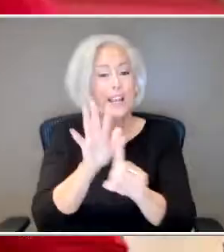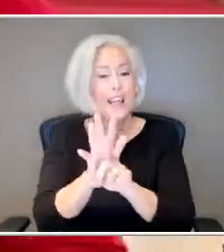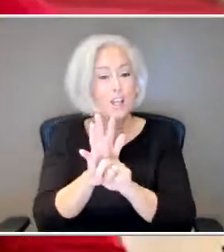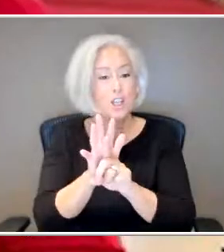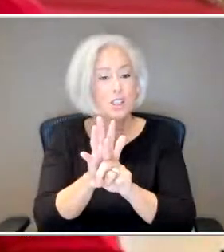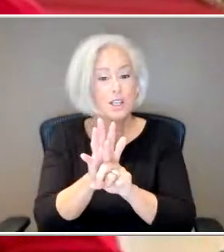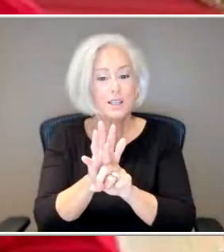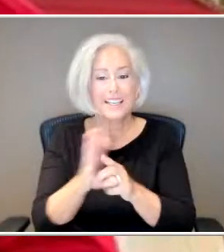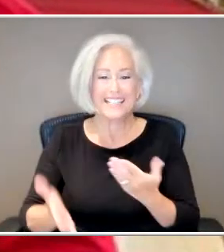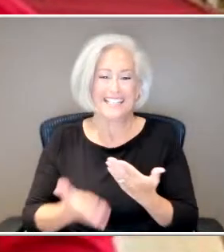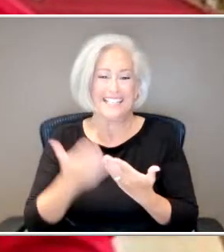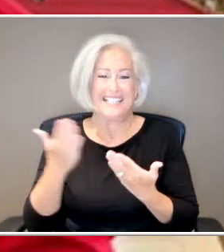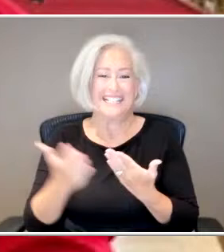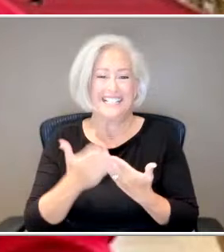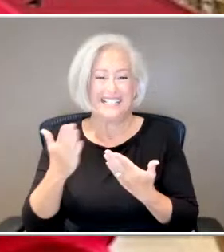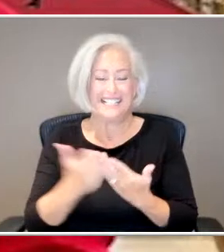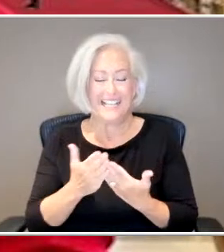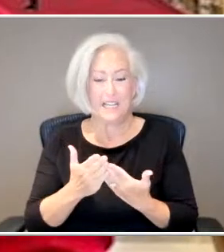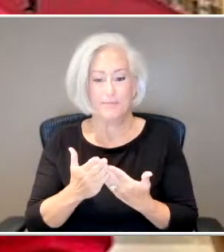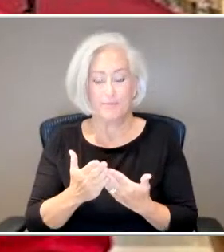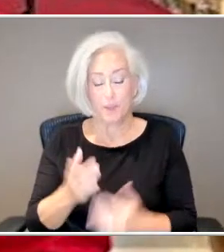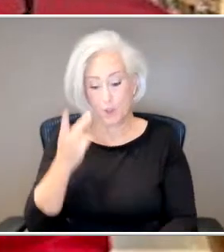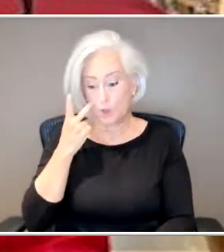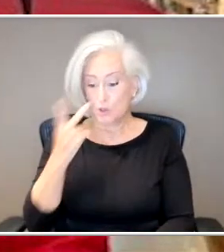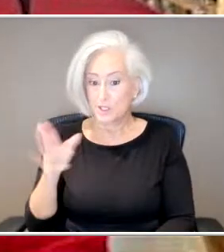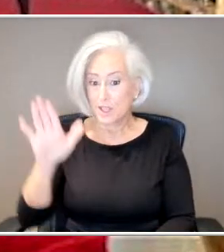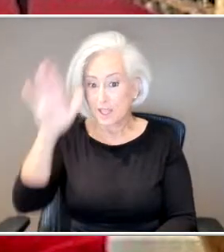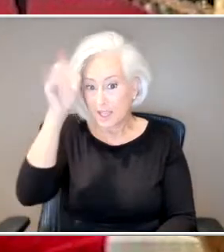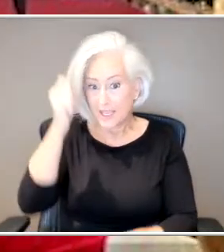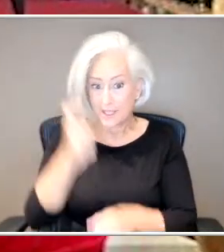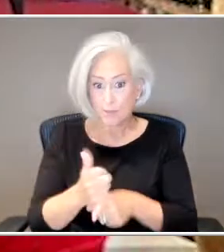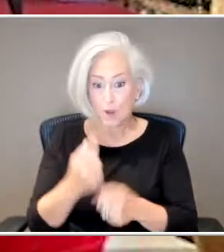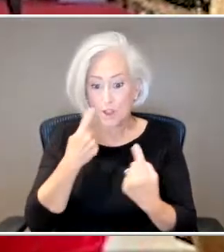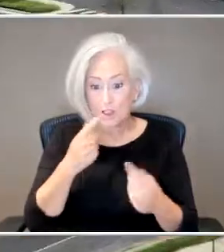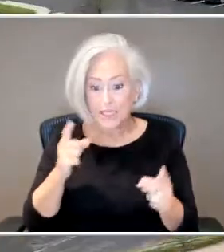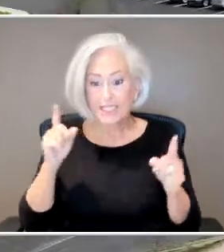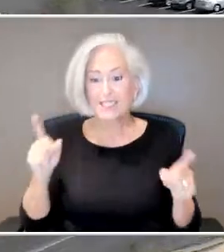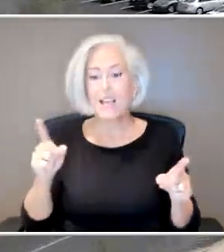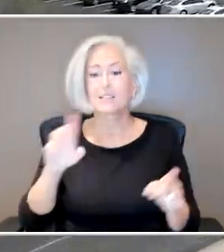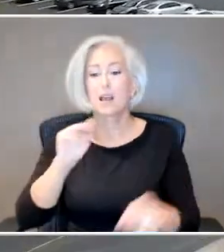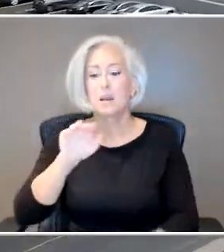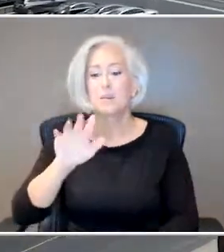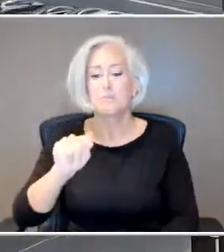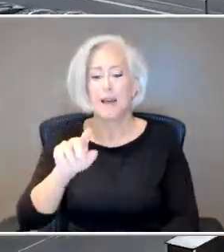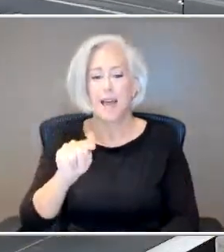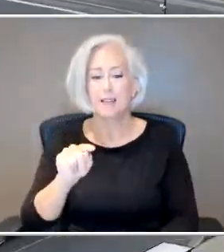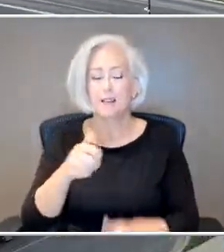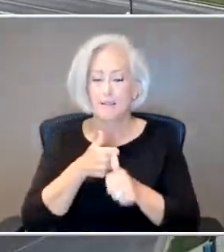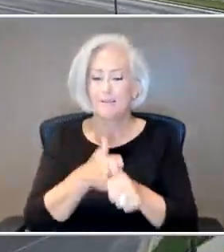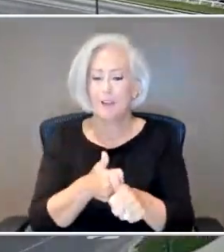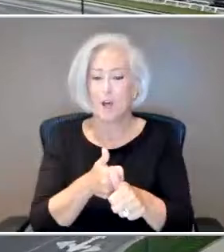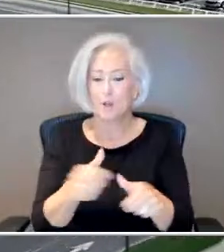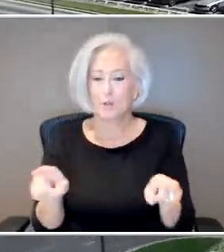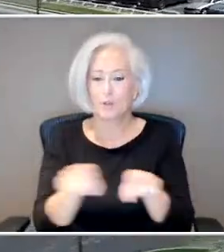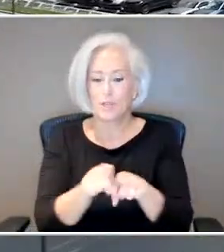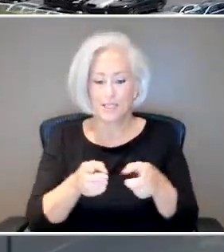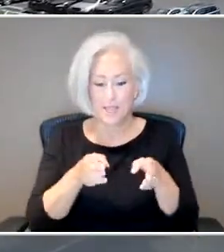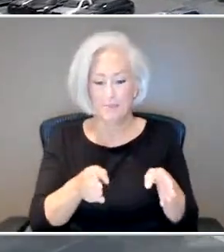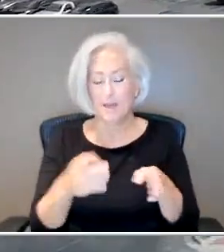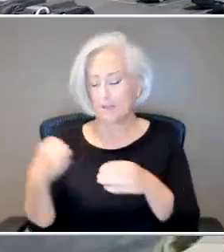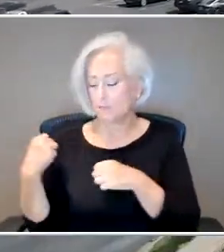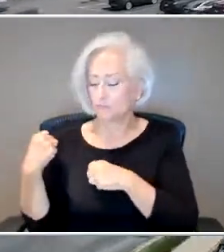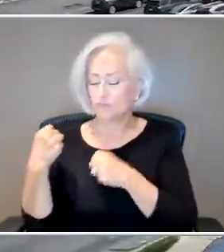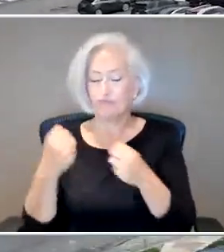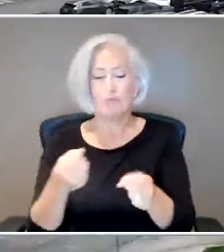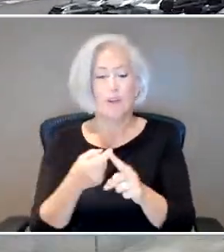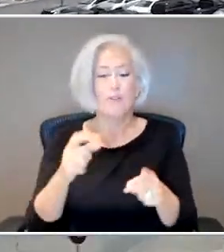easy. Seeing his brother's success encouraged Matt to take a similar route. He made the shorter trip from Topeka to KCK